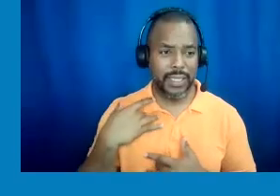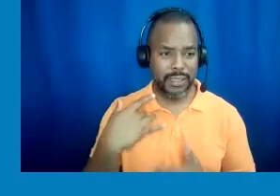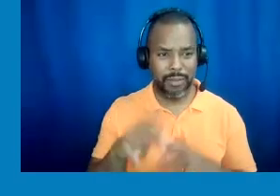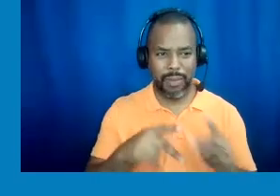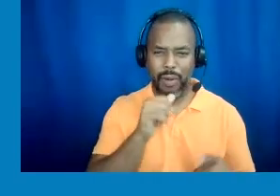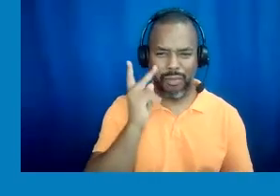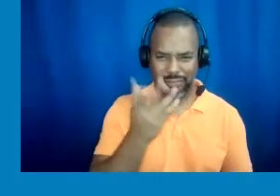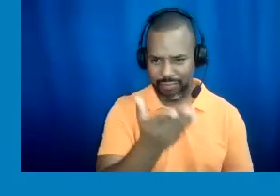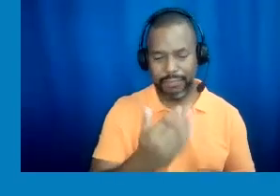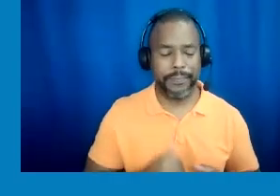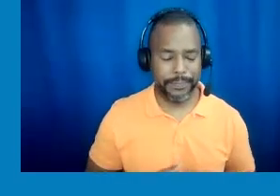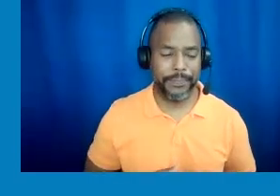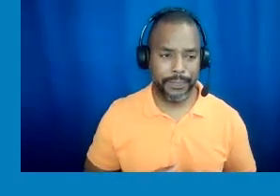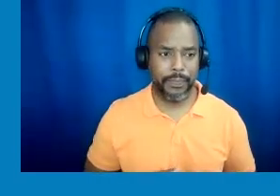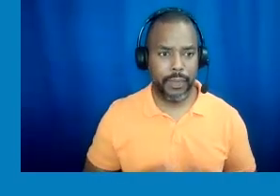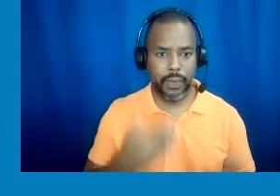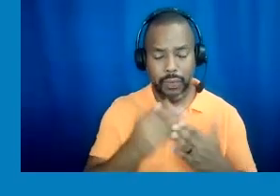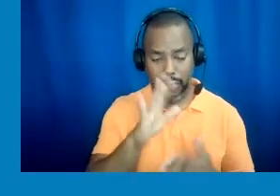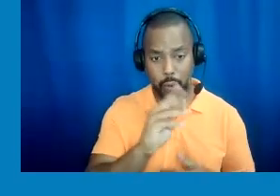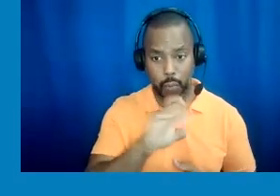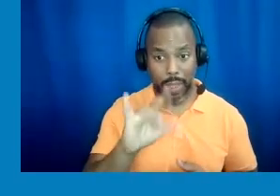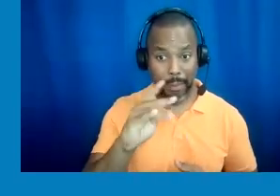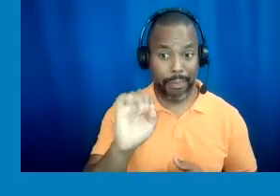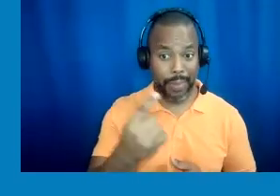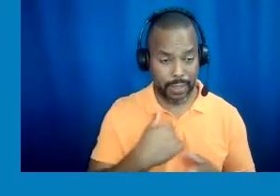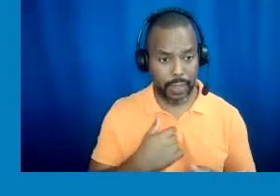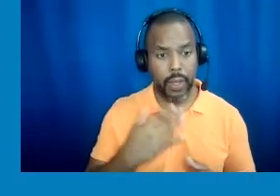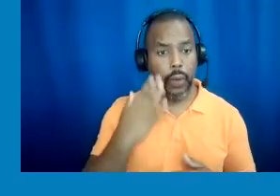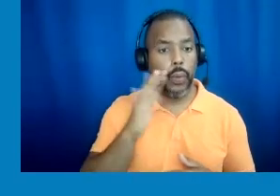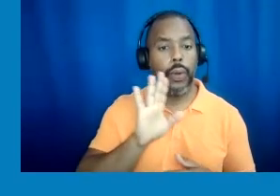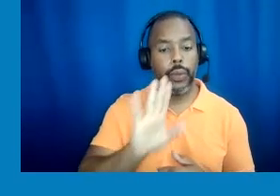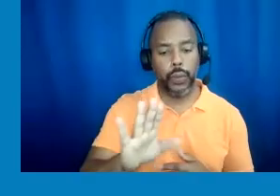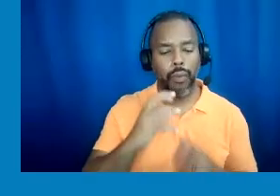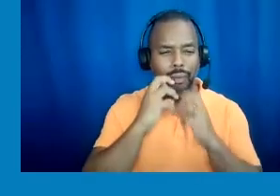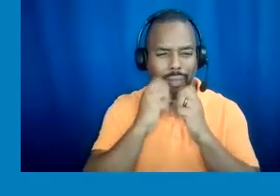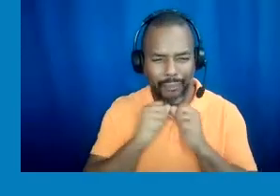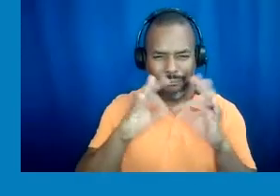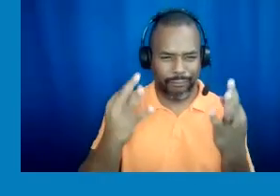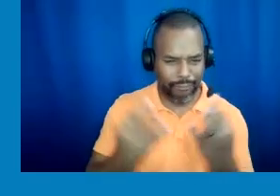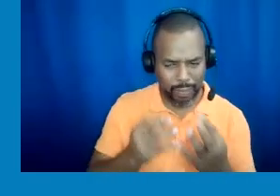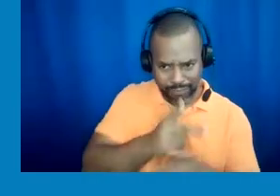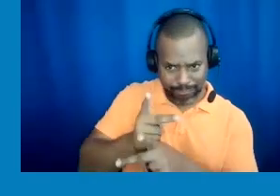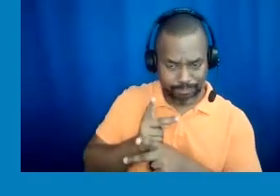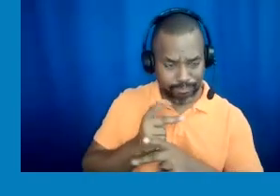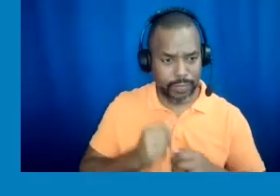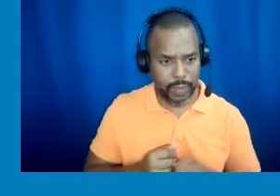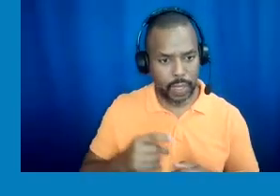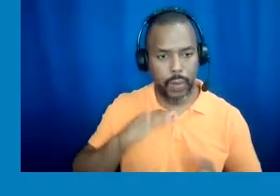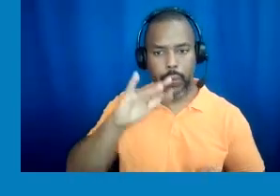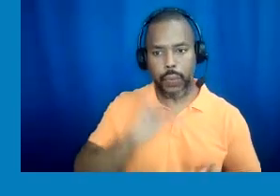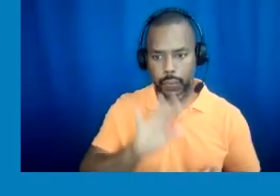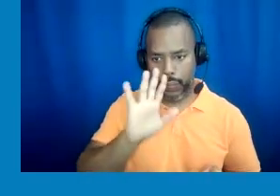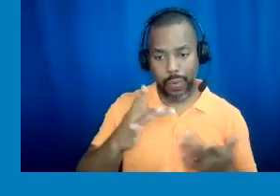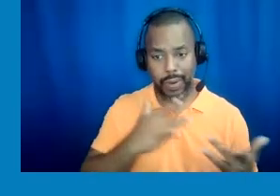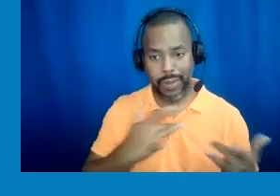but it plays a major role in your well-being. Knowing that your loved ones are financially protected if something happens to you reduces anxiety.